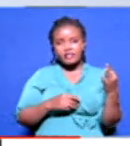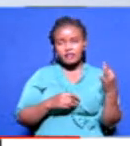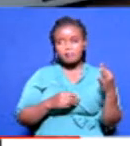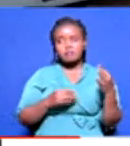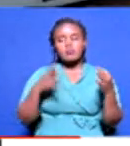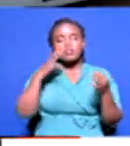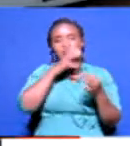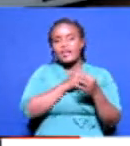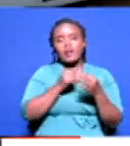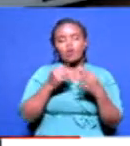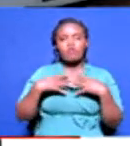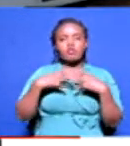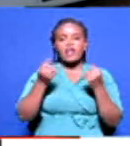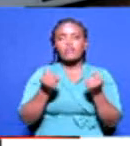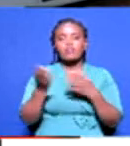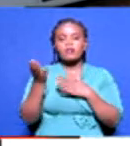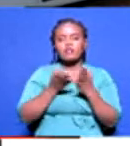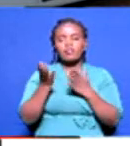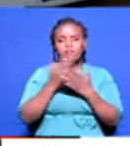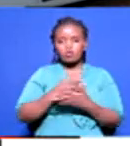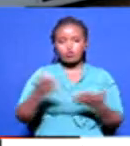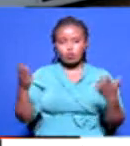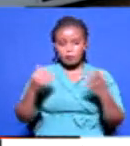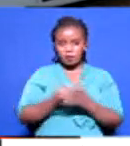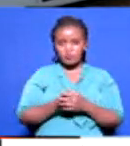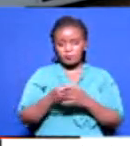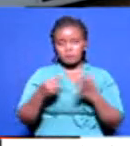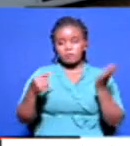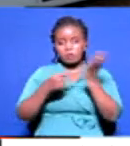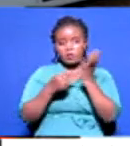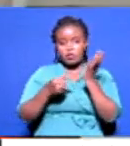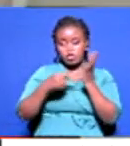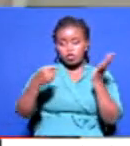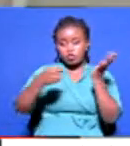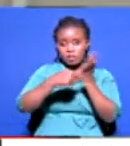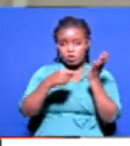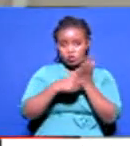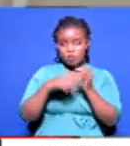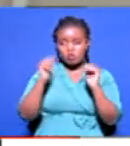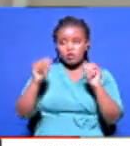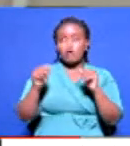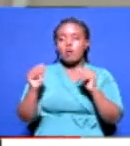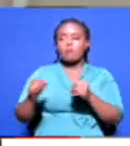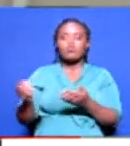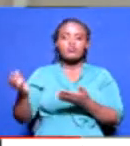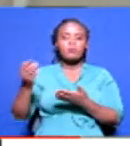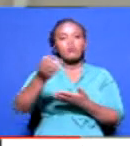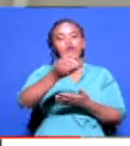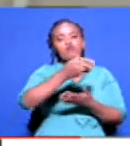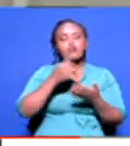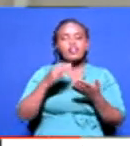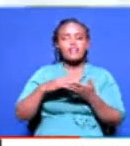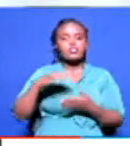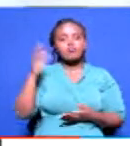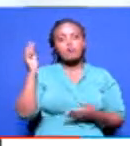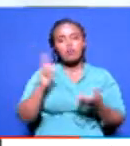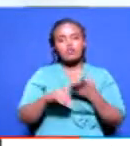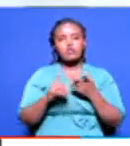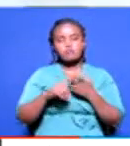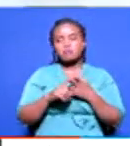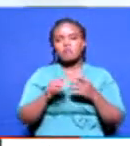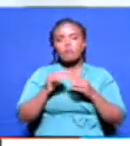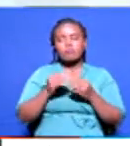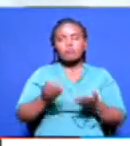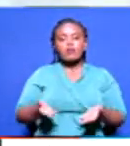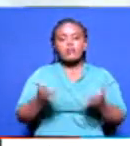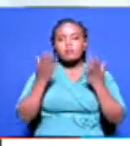health services. They said digital technology can mobilize additional financing for health, scale health coverage to those who have been excluded